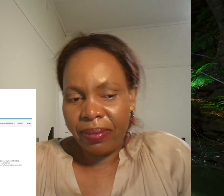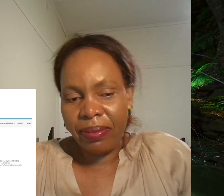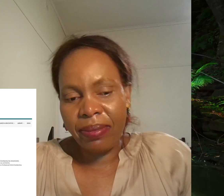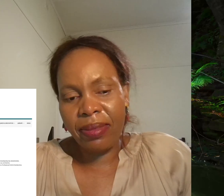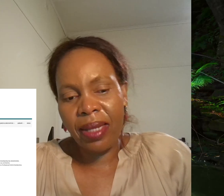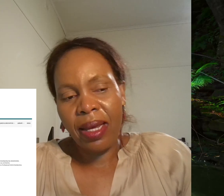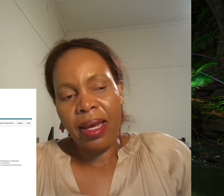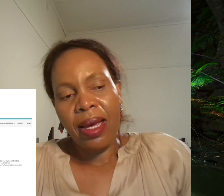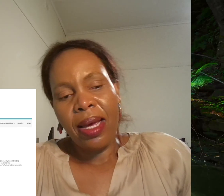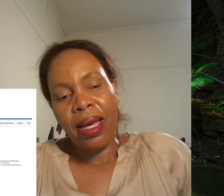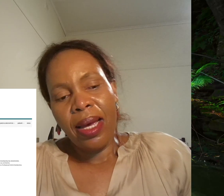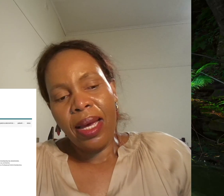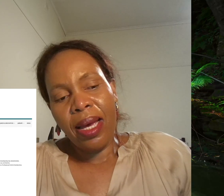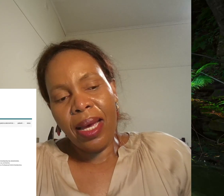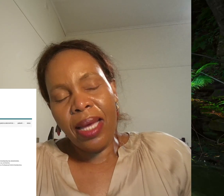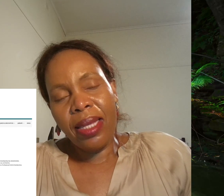Rafadi.